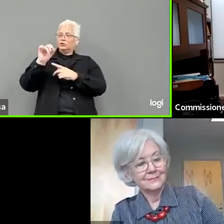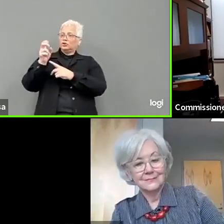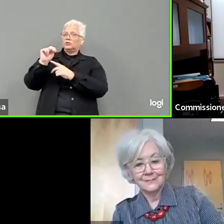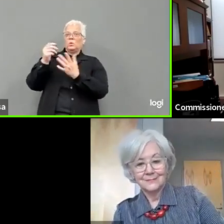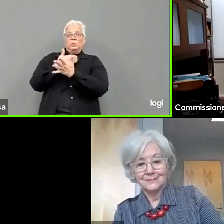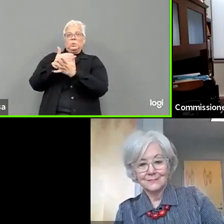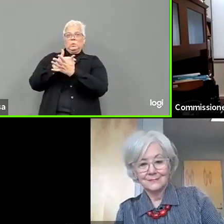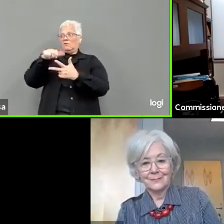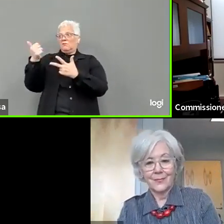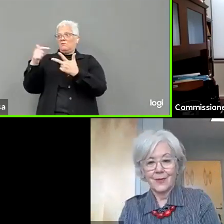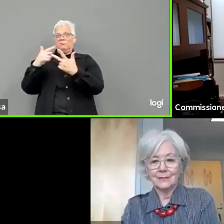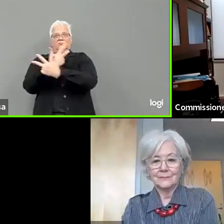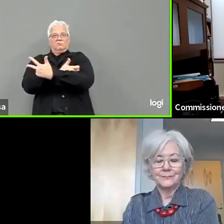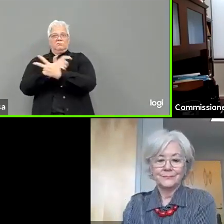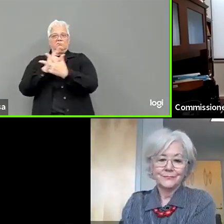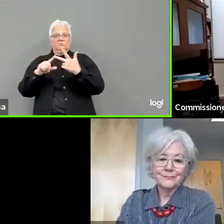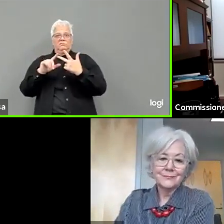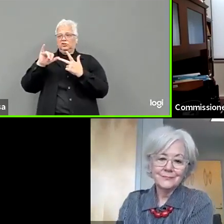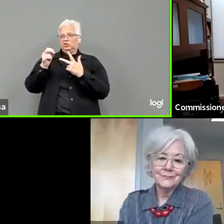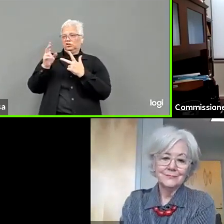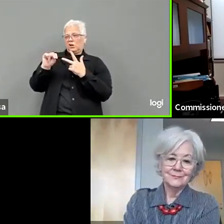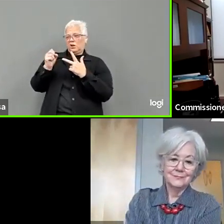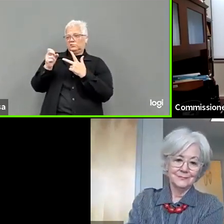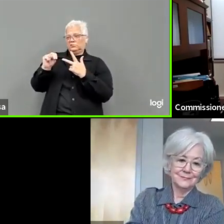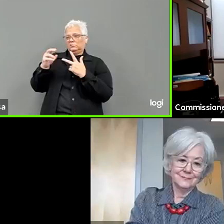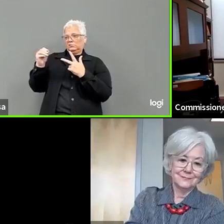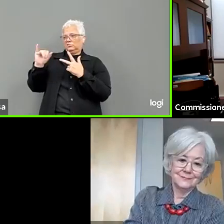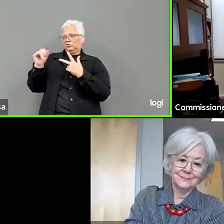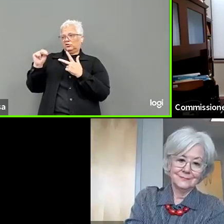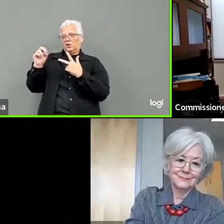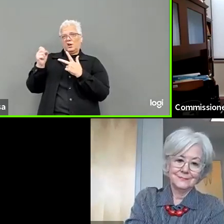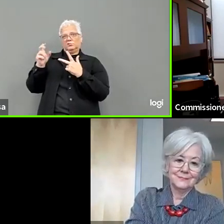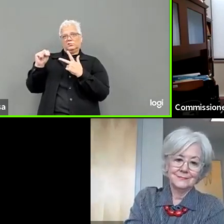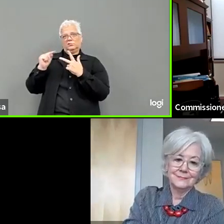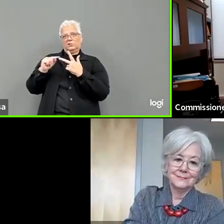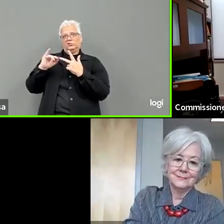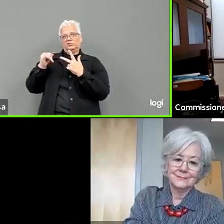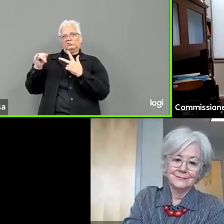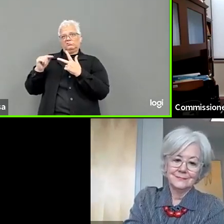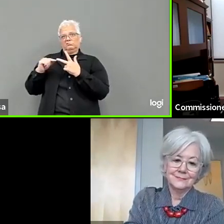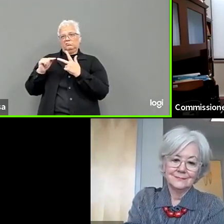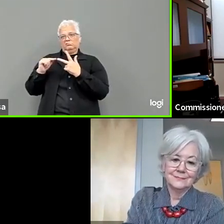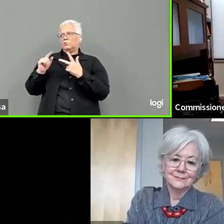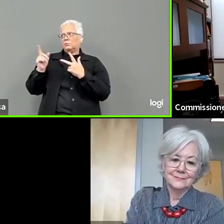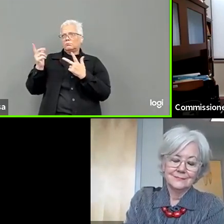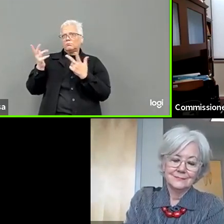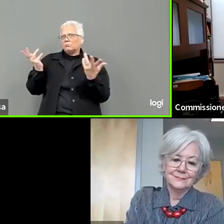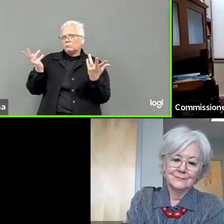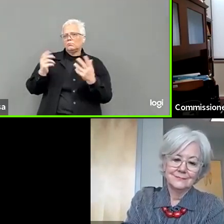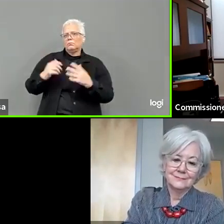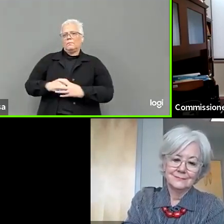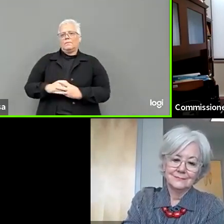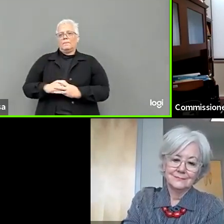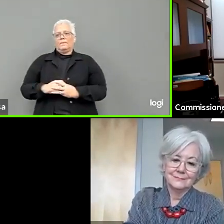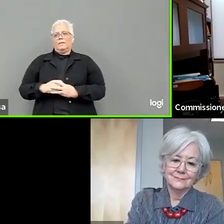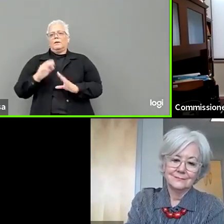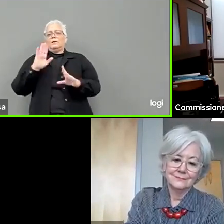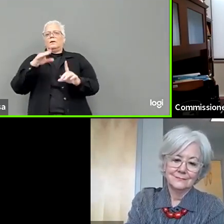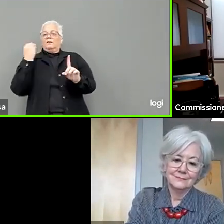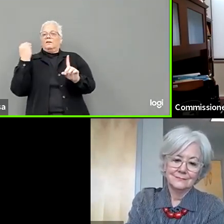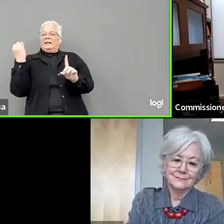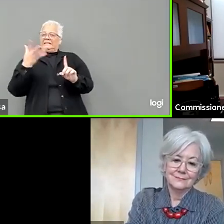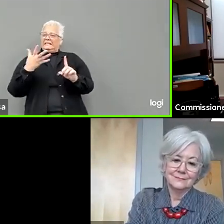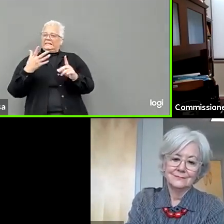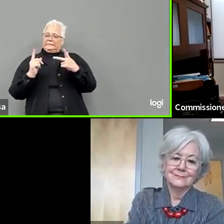in the mid-60% range, are you still excited about it? And do you think the Johnson & Johnson vaccine still has a role to play